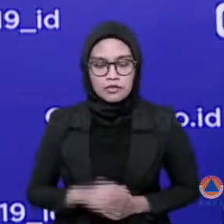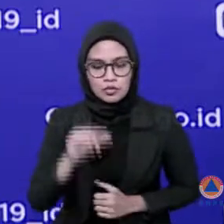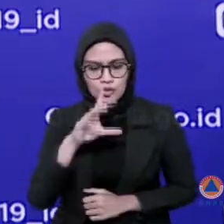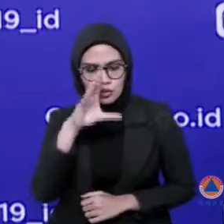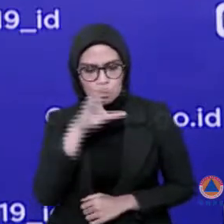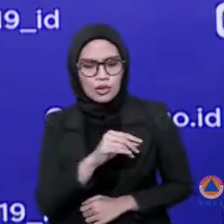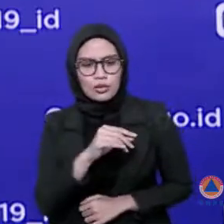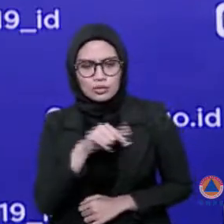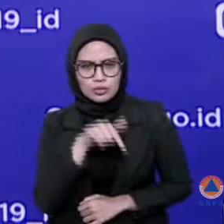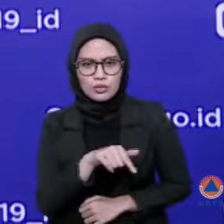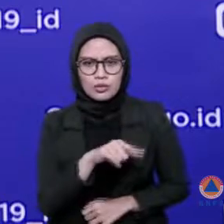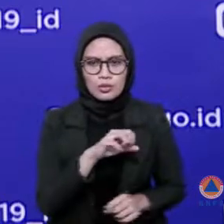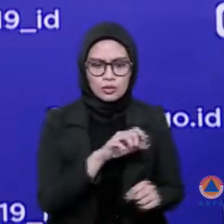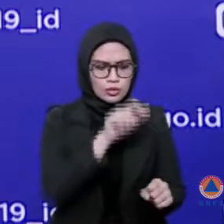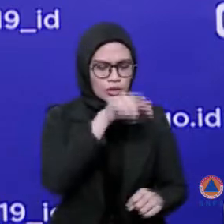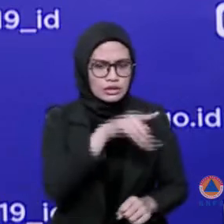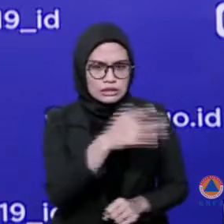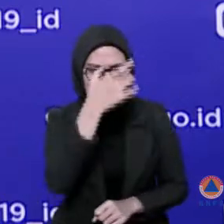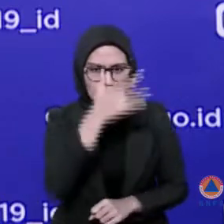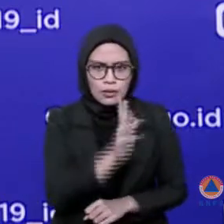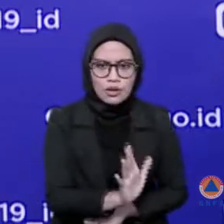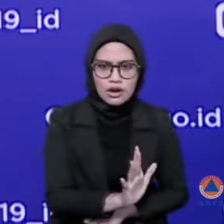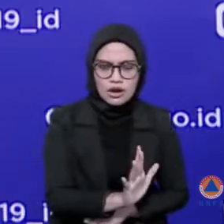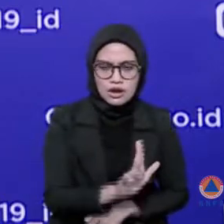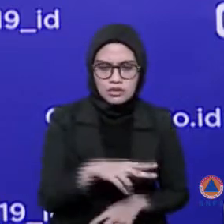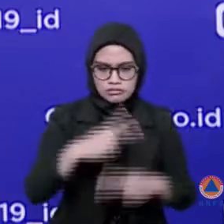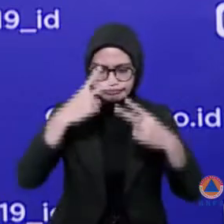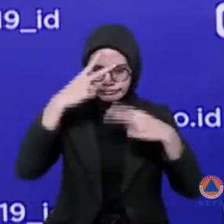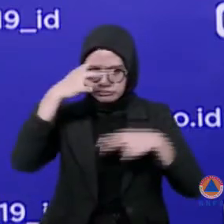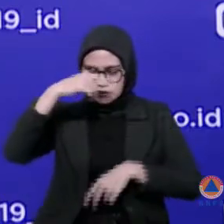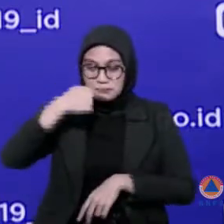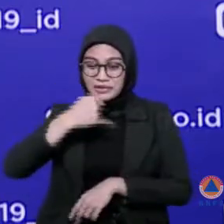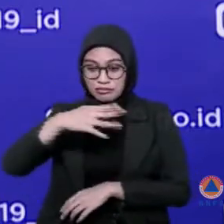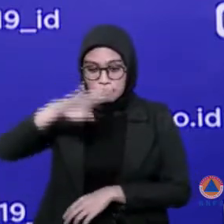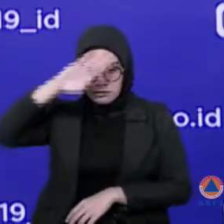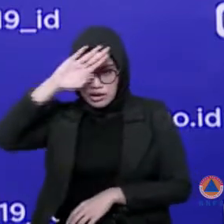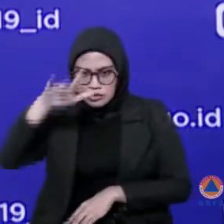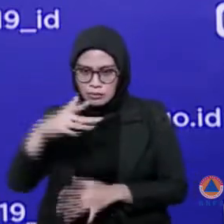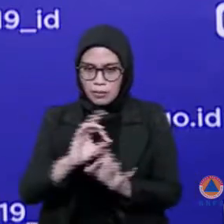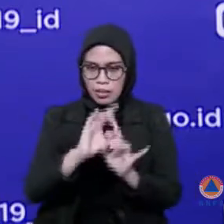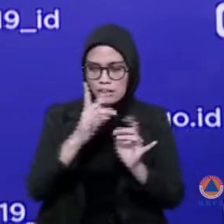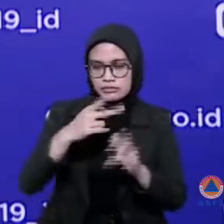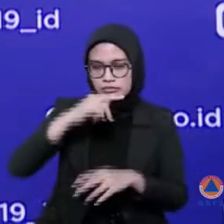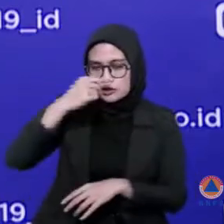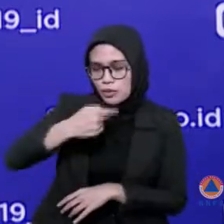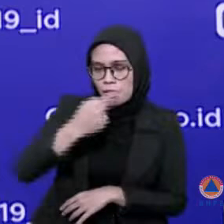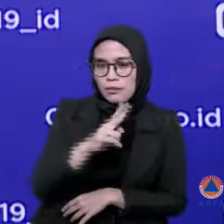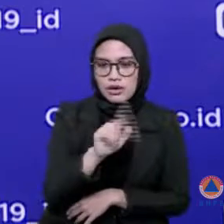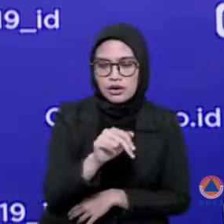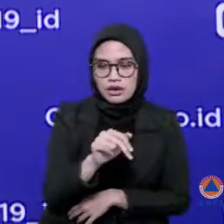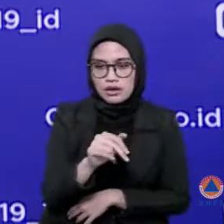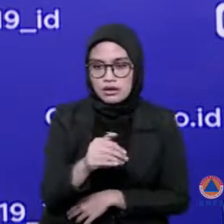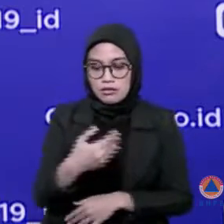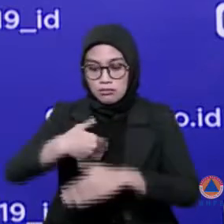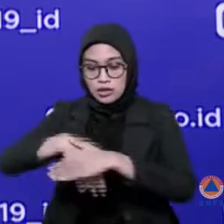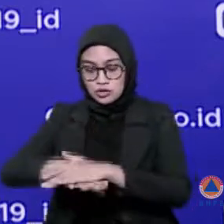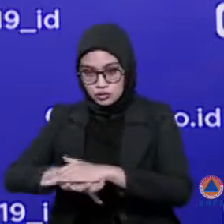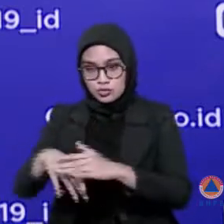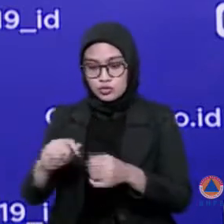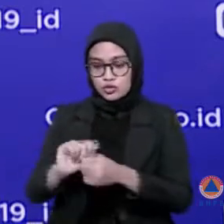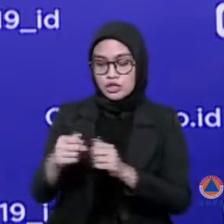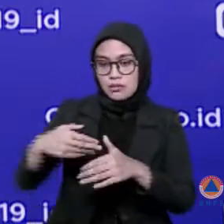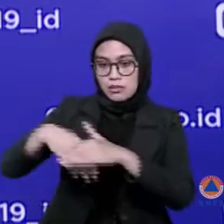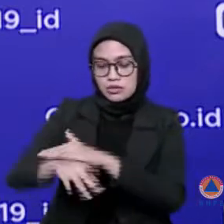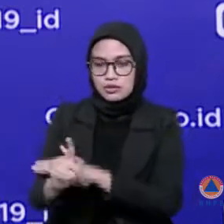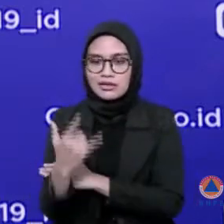general health conditions, as well as retesting. The entry test must be carried out on the